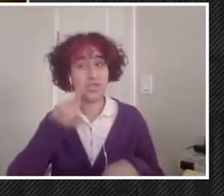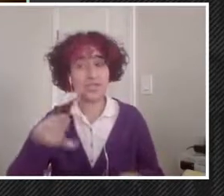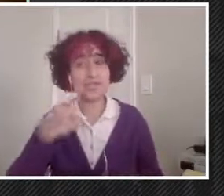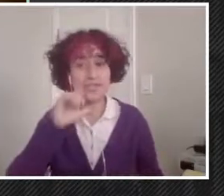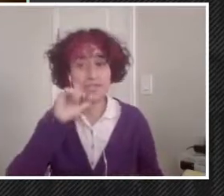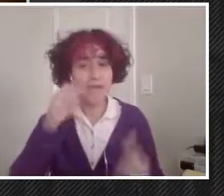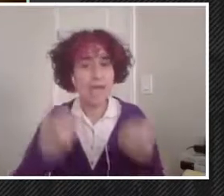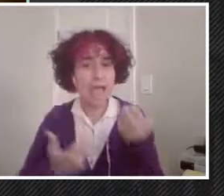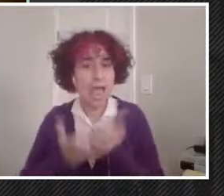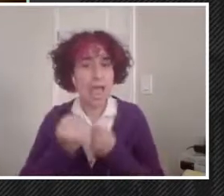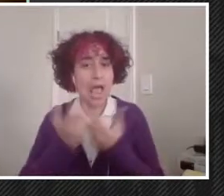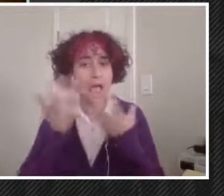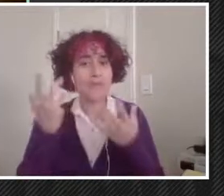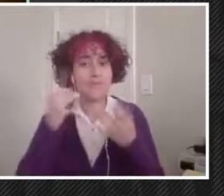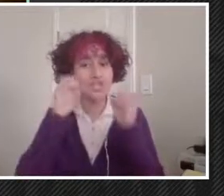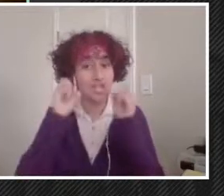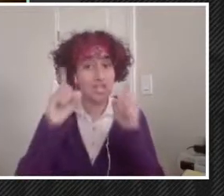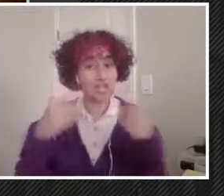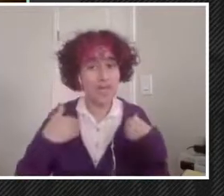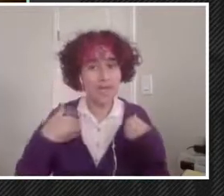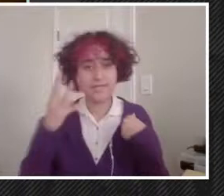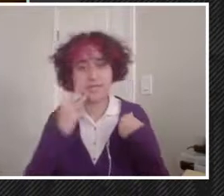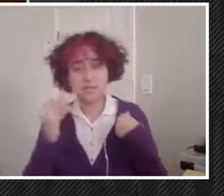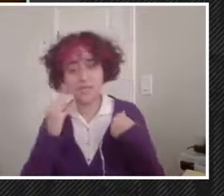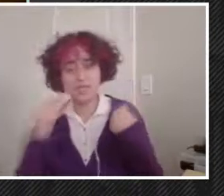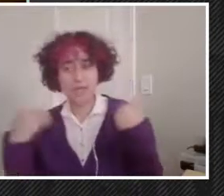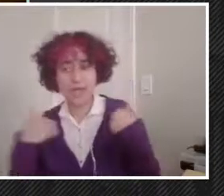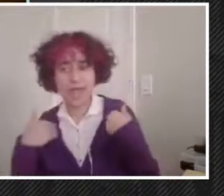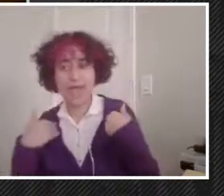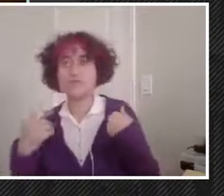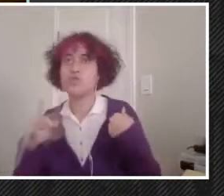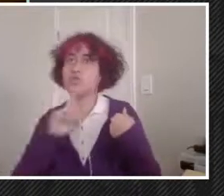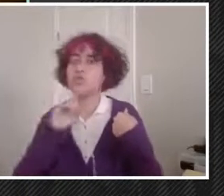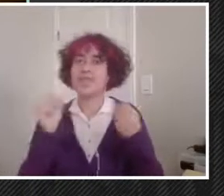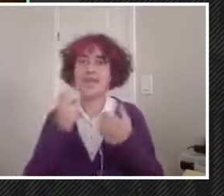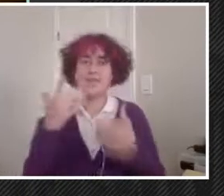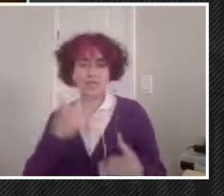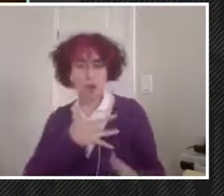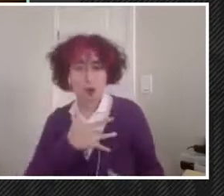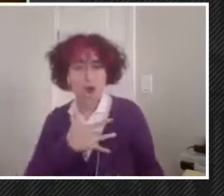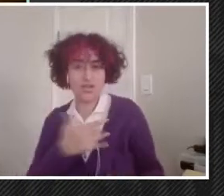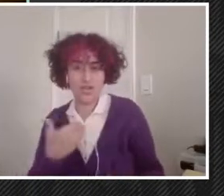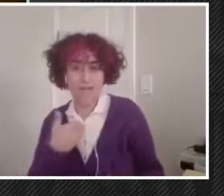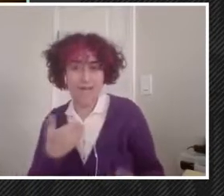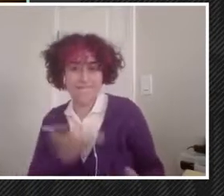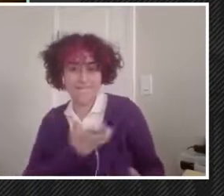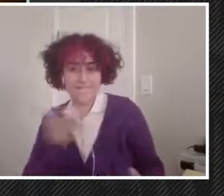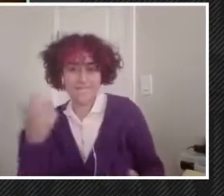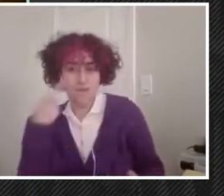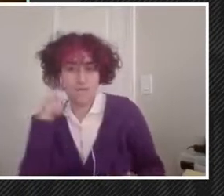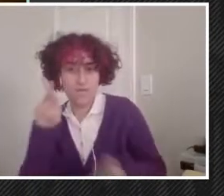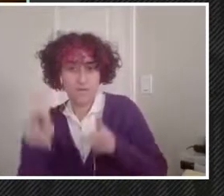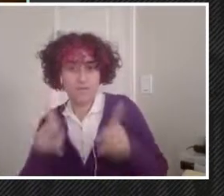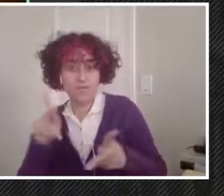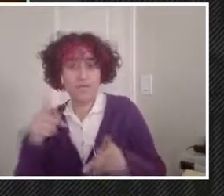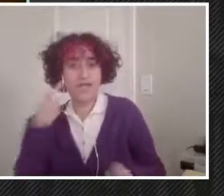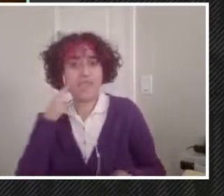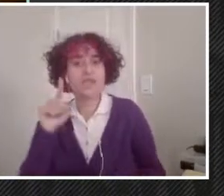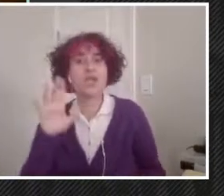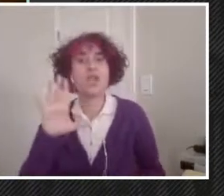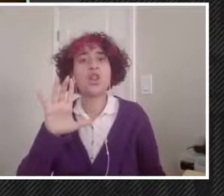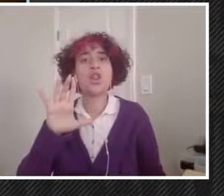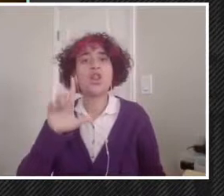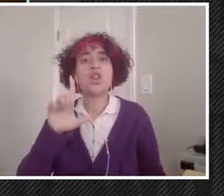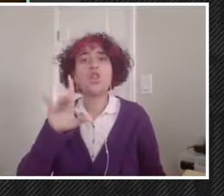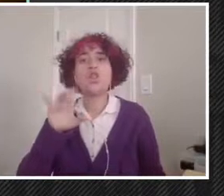have, how much experience you have. It's really how much heart do you have for people? And I think what Lewis's comment touched me so much